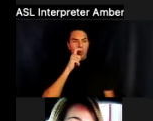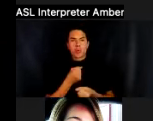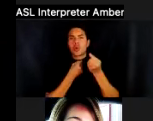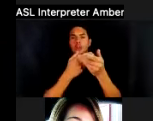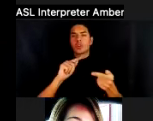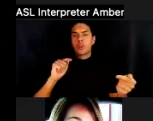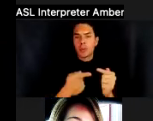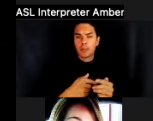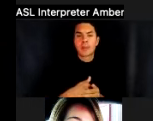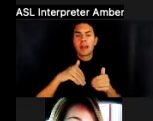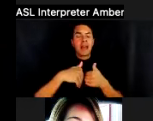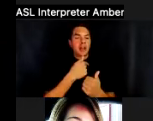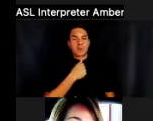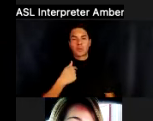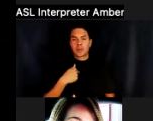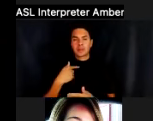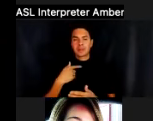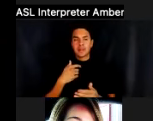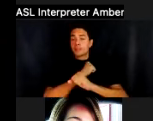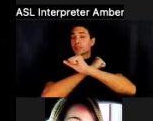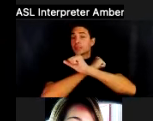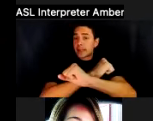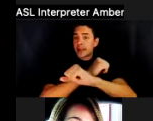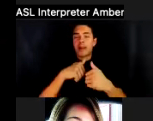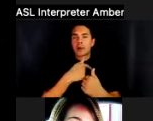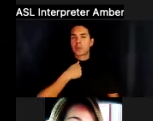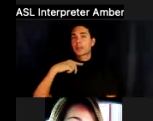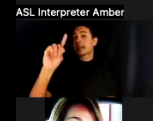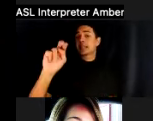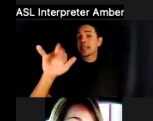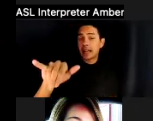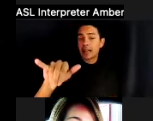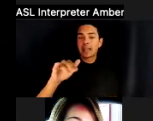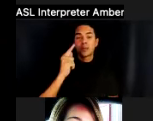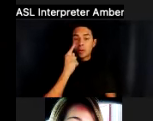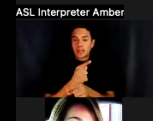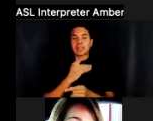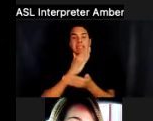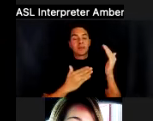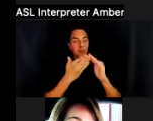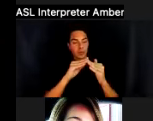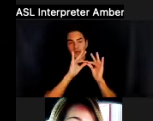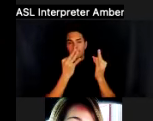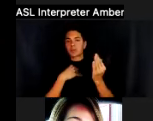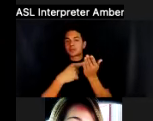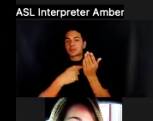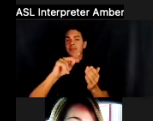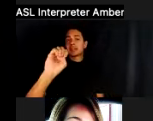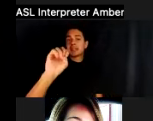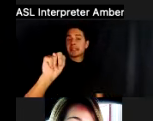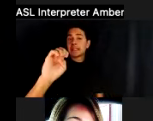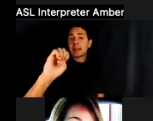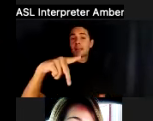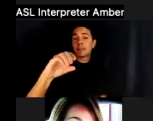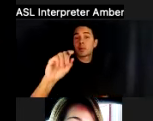within families and communities too. Like, I think some of you have already talked about that too, but with like the nepotism and spiritual leaders, and